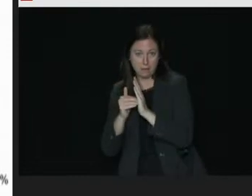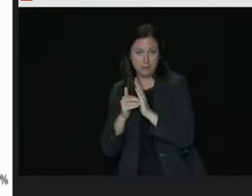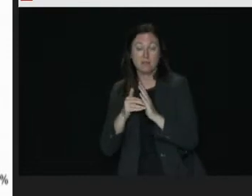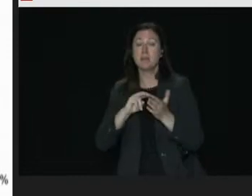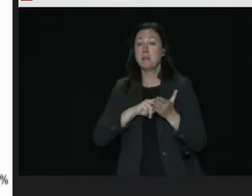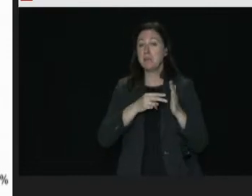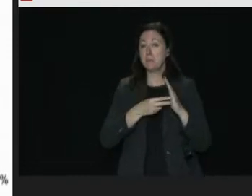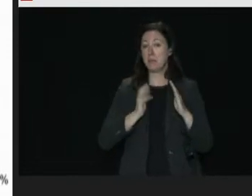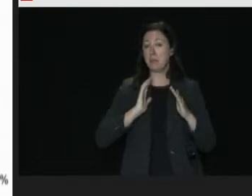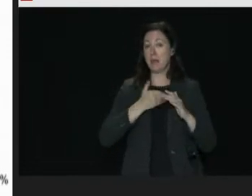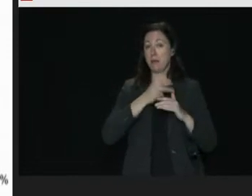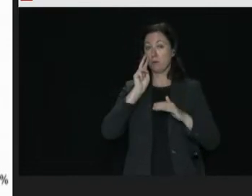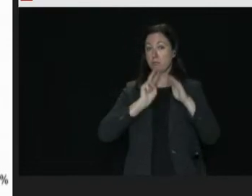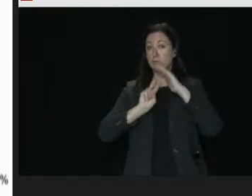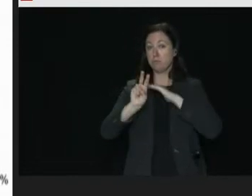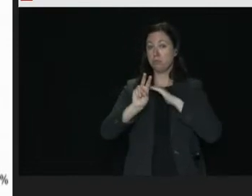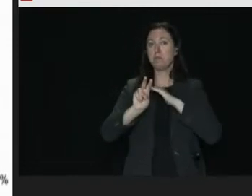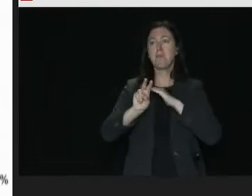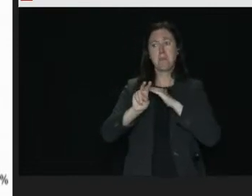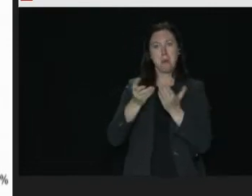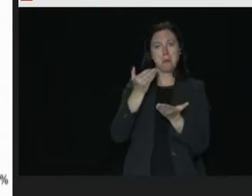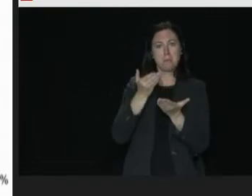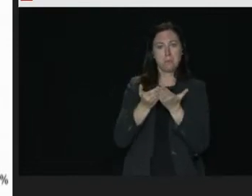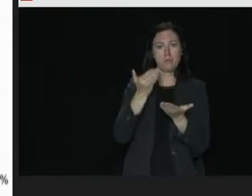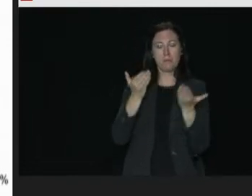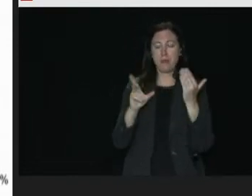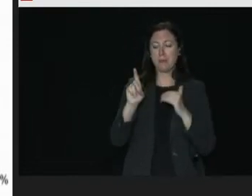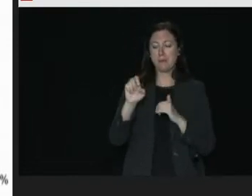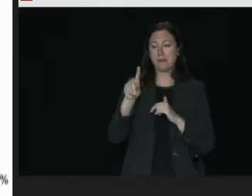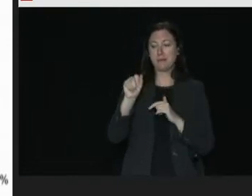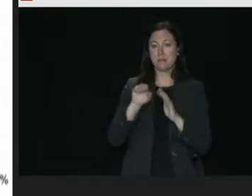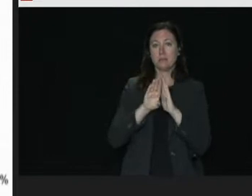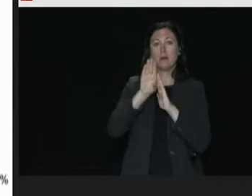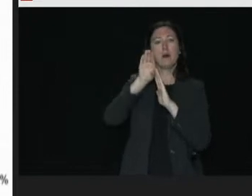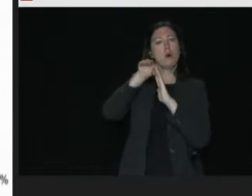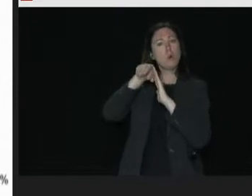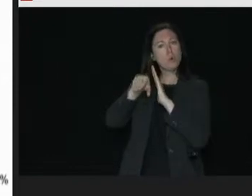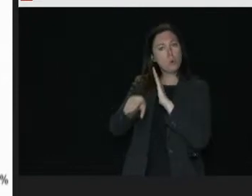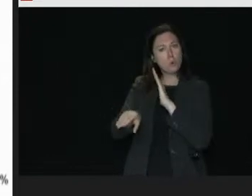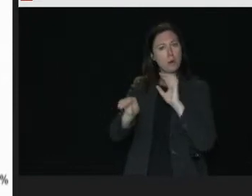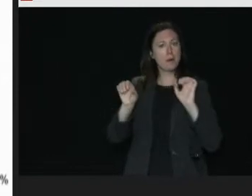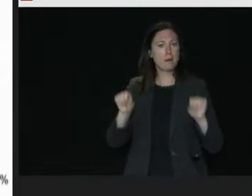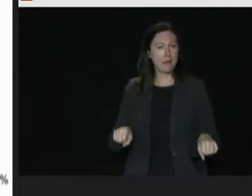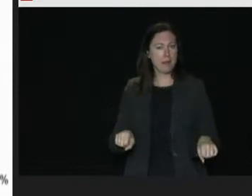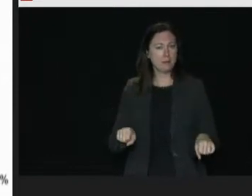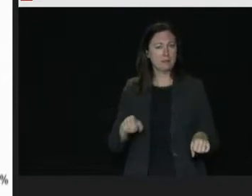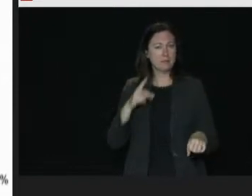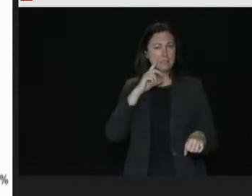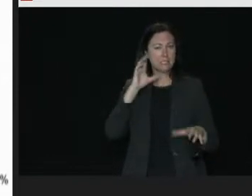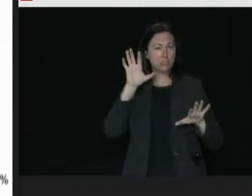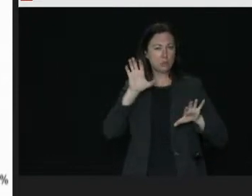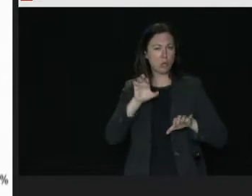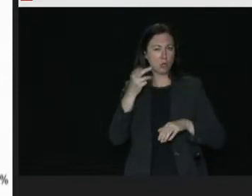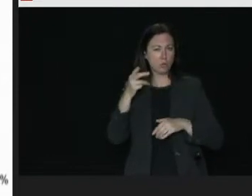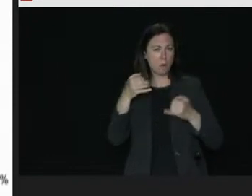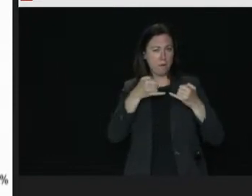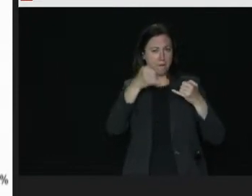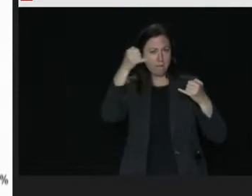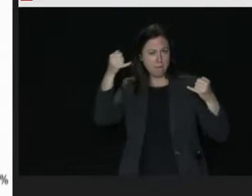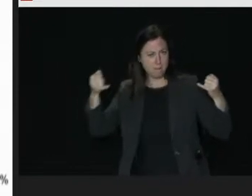could expect to see a decline of the Delta-driven wave along the dark gray line trajectory.